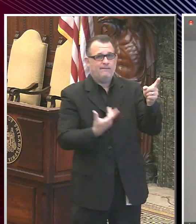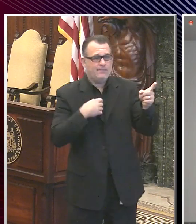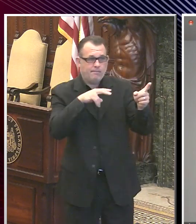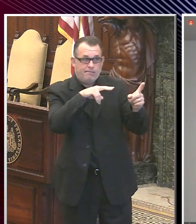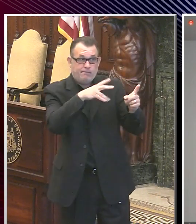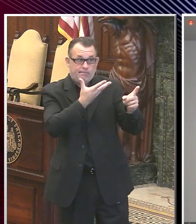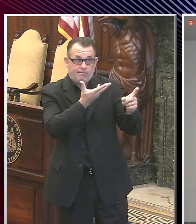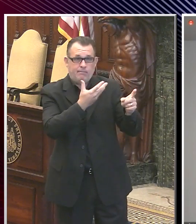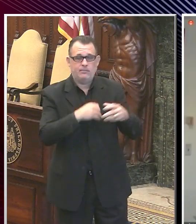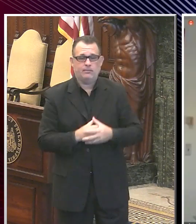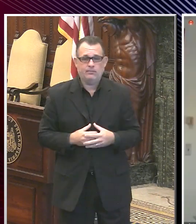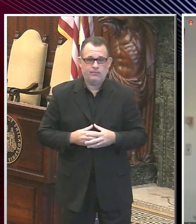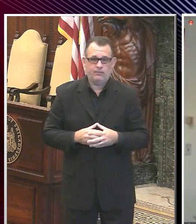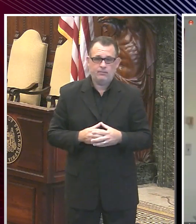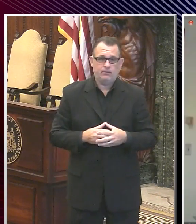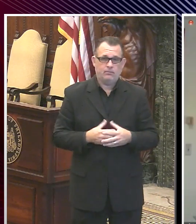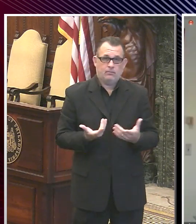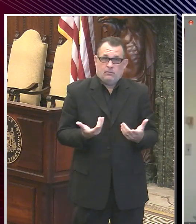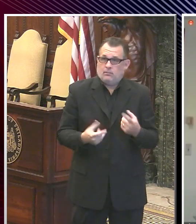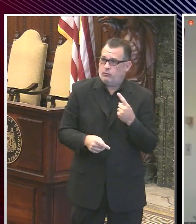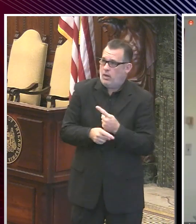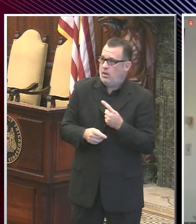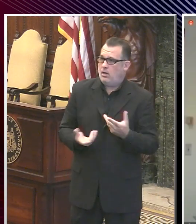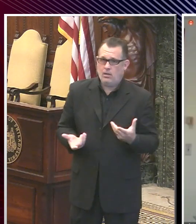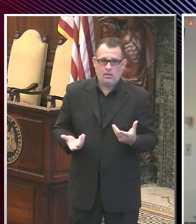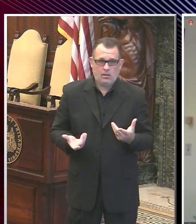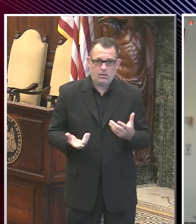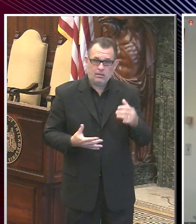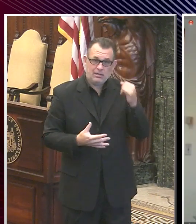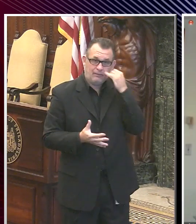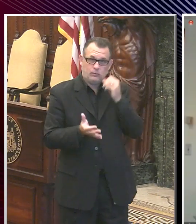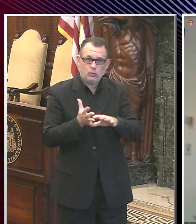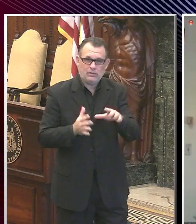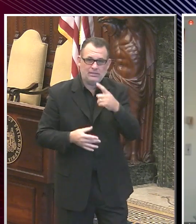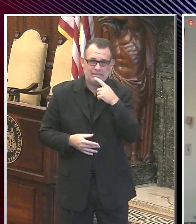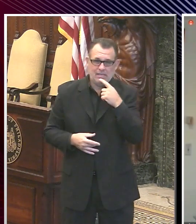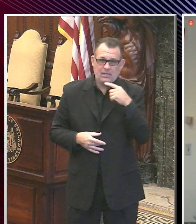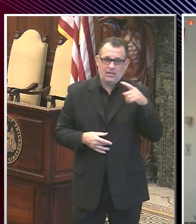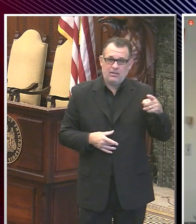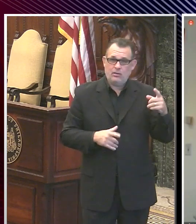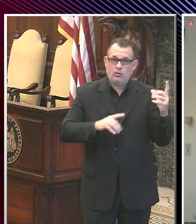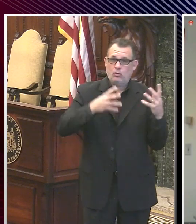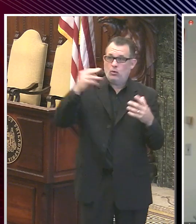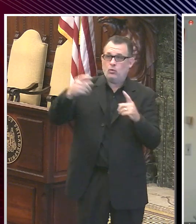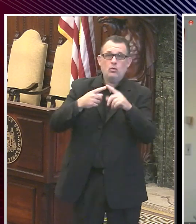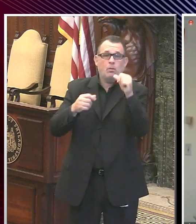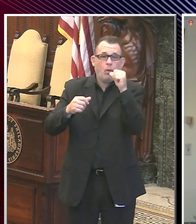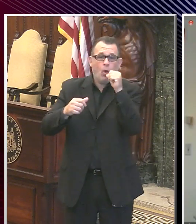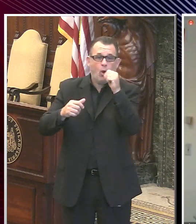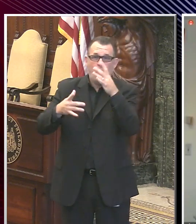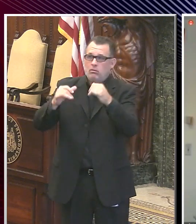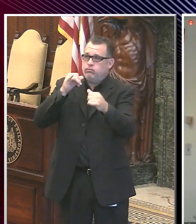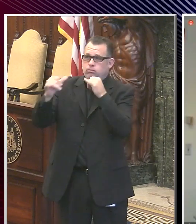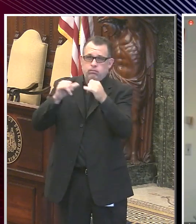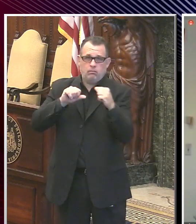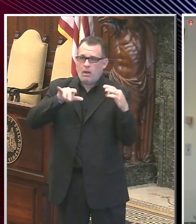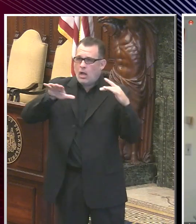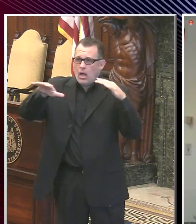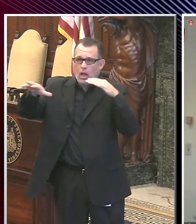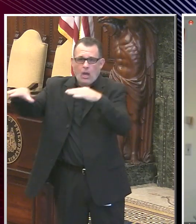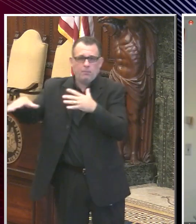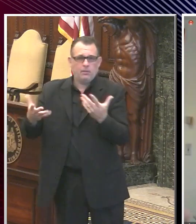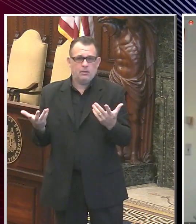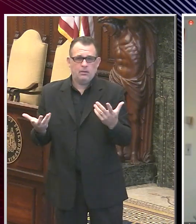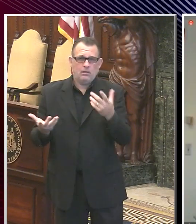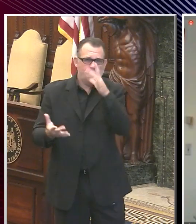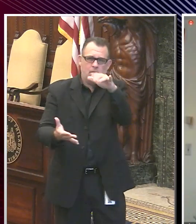right? Correct. Now, I mean, if the students say they're all going to go to a bar to drink, they'll find they won't be able to do that because the bars are not open.